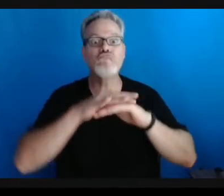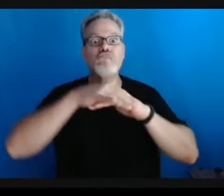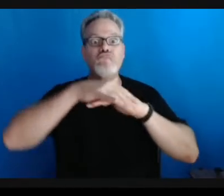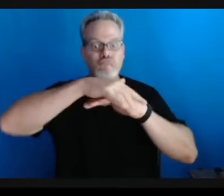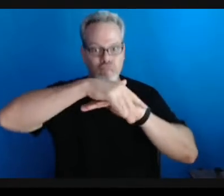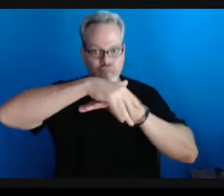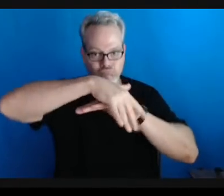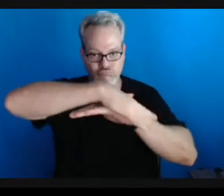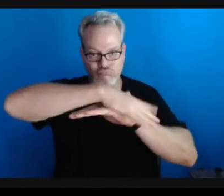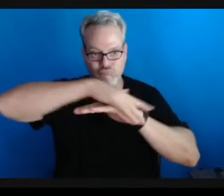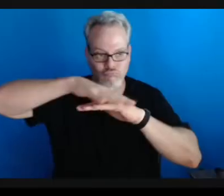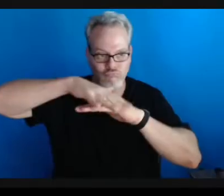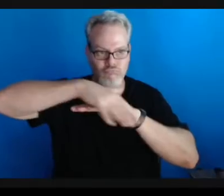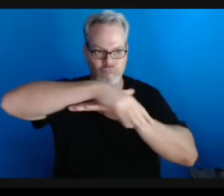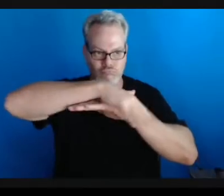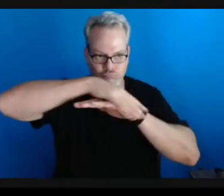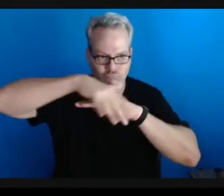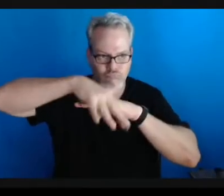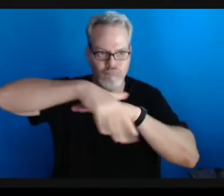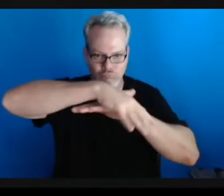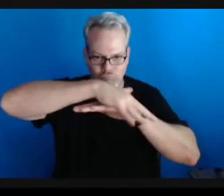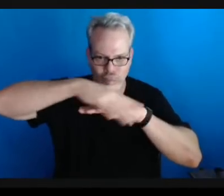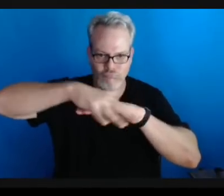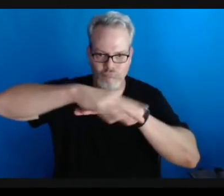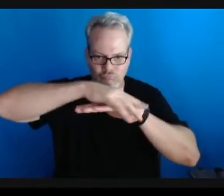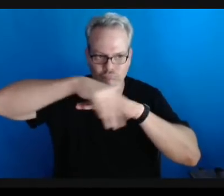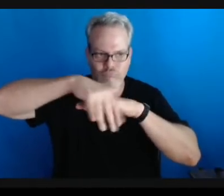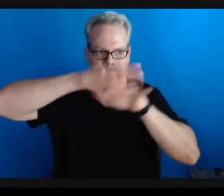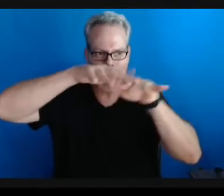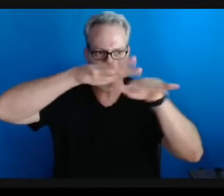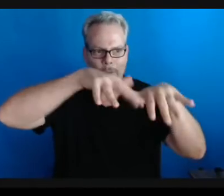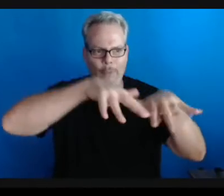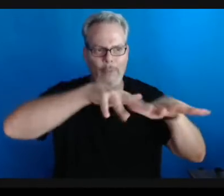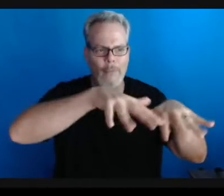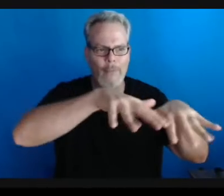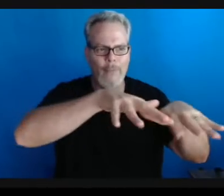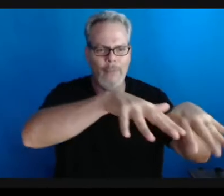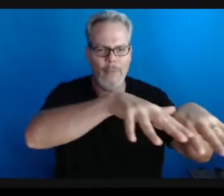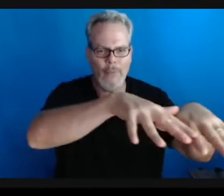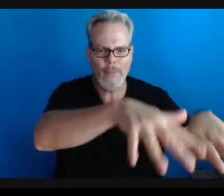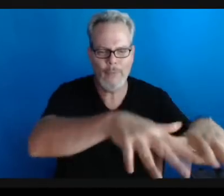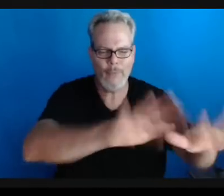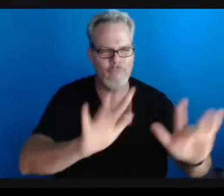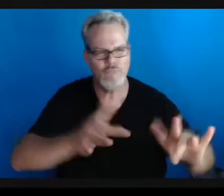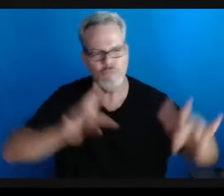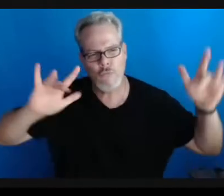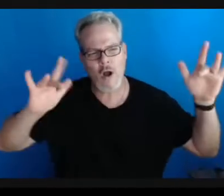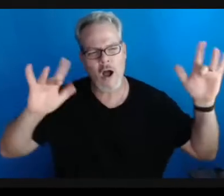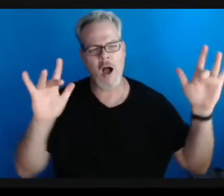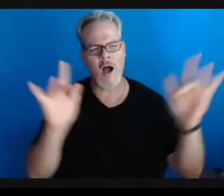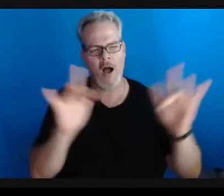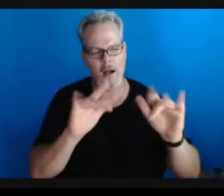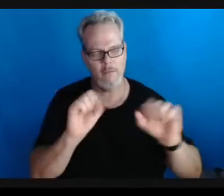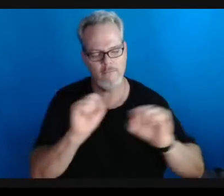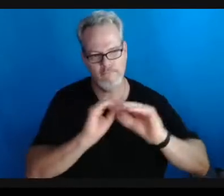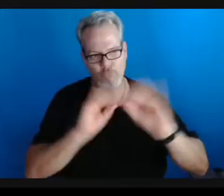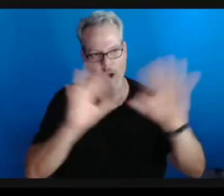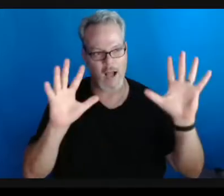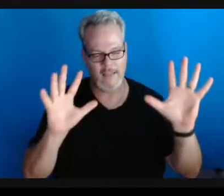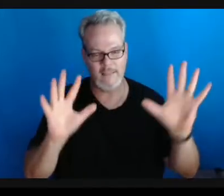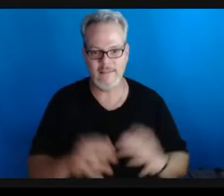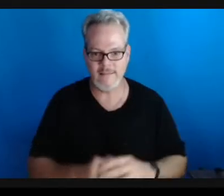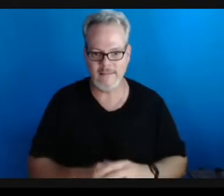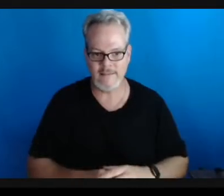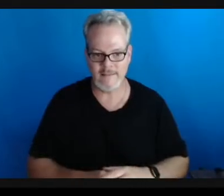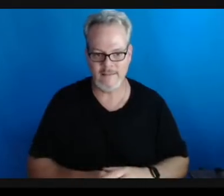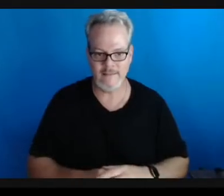cascade of lava spilling over and more exposed with the bright colors shining through. And then spilling